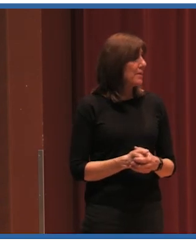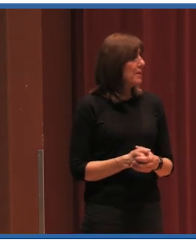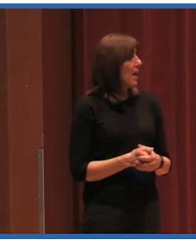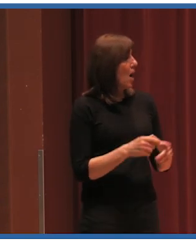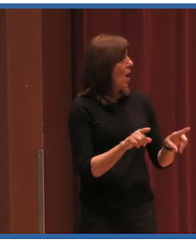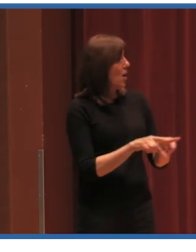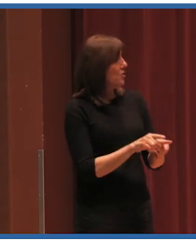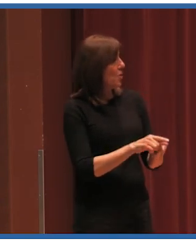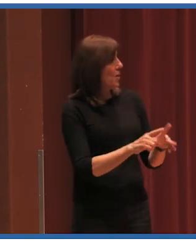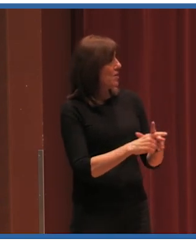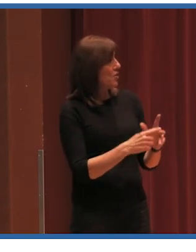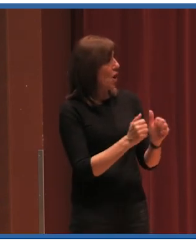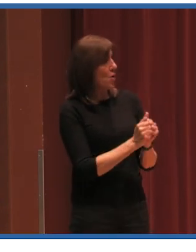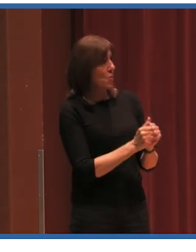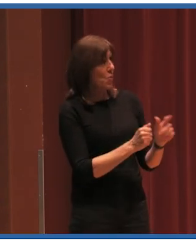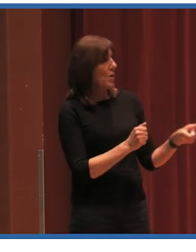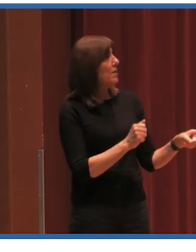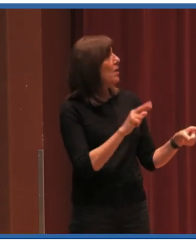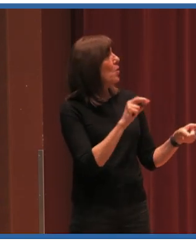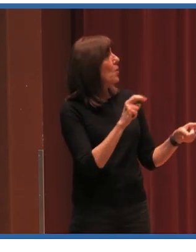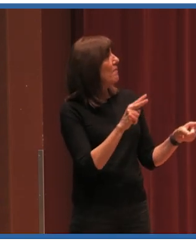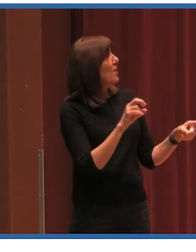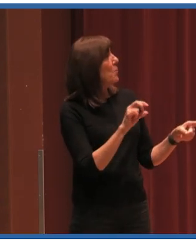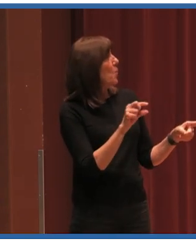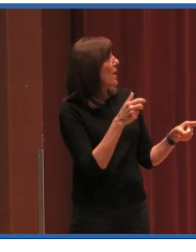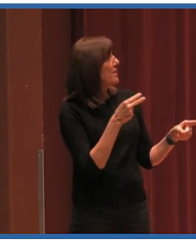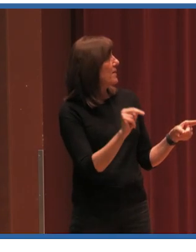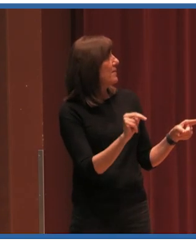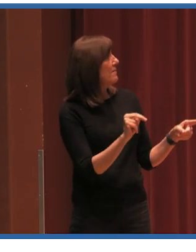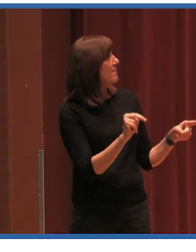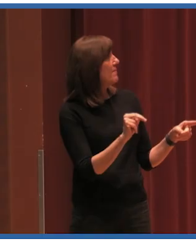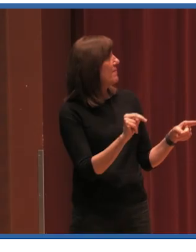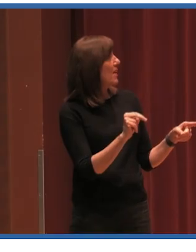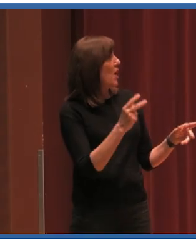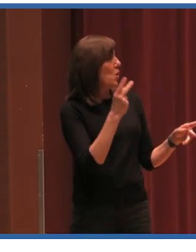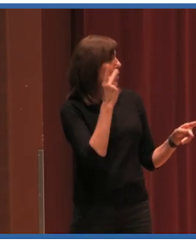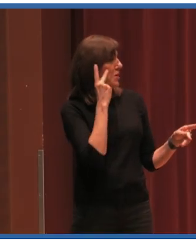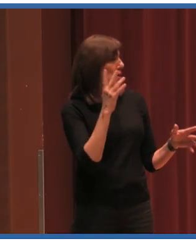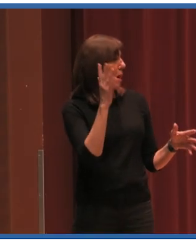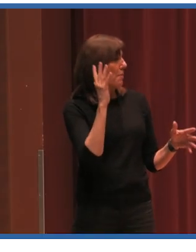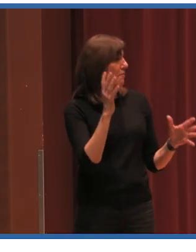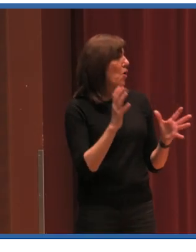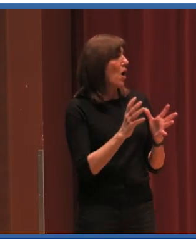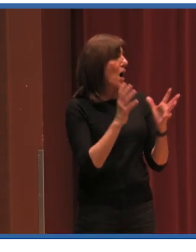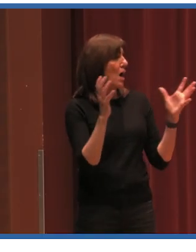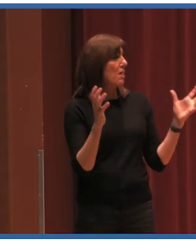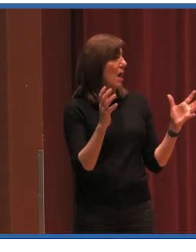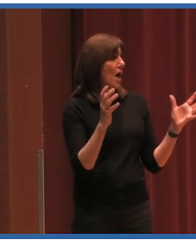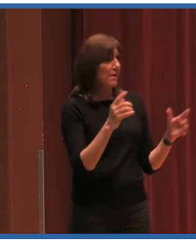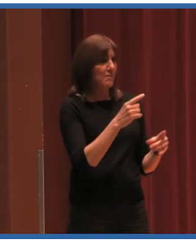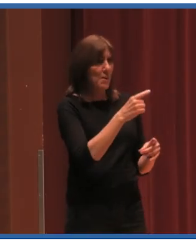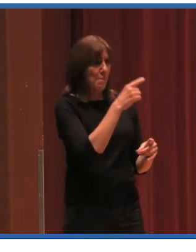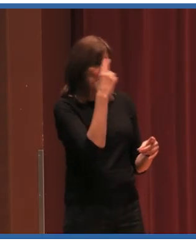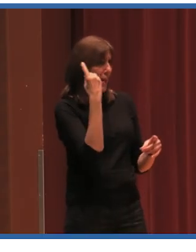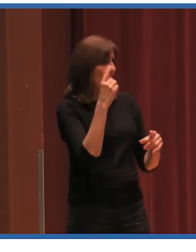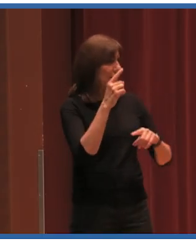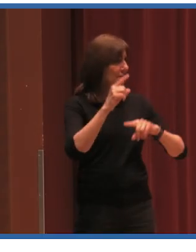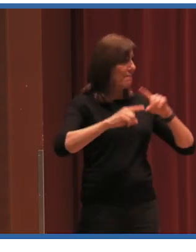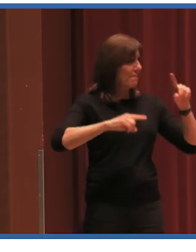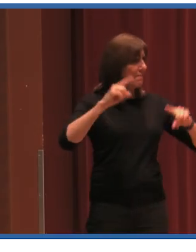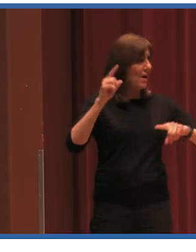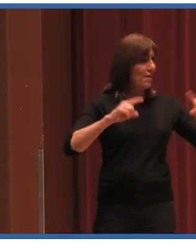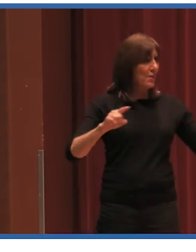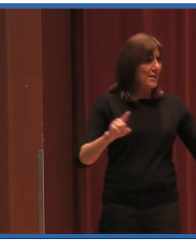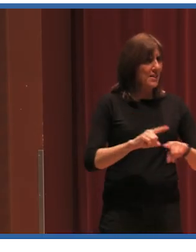start here with Reverend Bryson. We saw earlier a lot of racial and ethnic disparity across